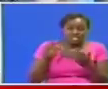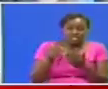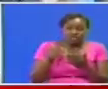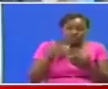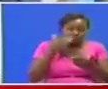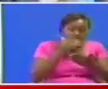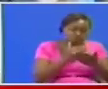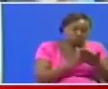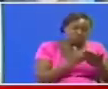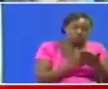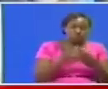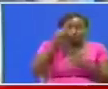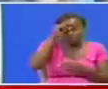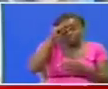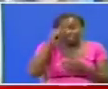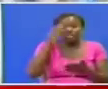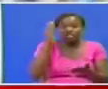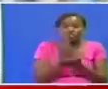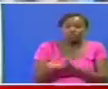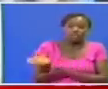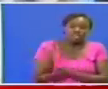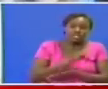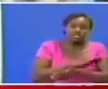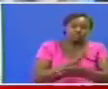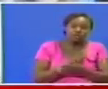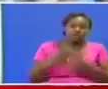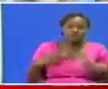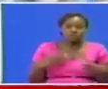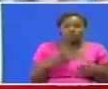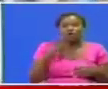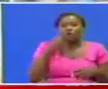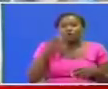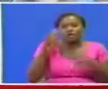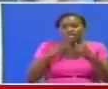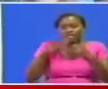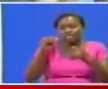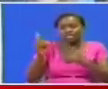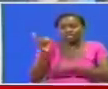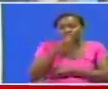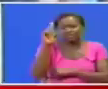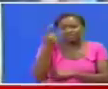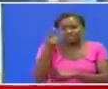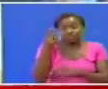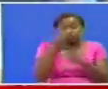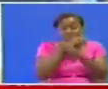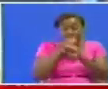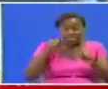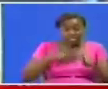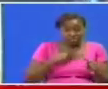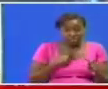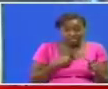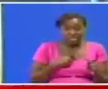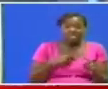power to the people. This will be done within the first 180 days of my presidency. I mean